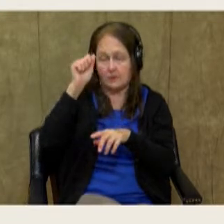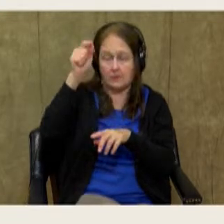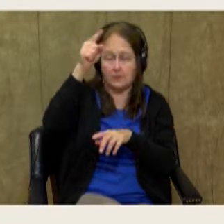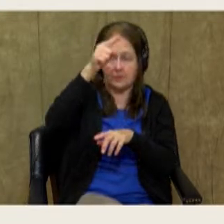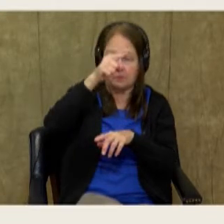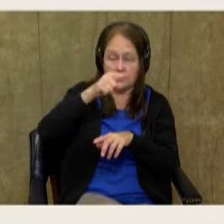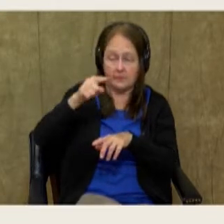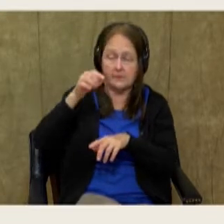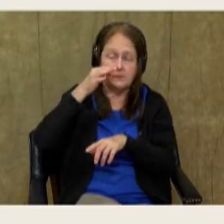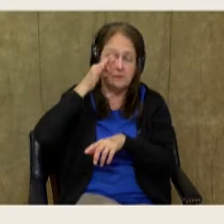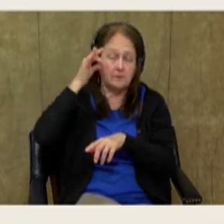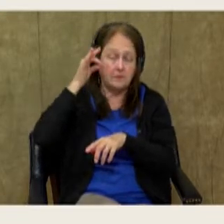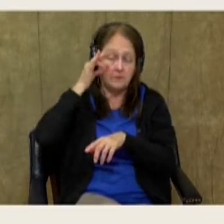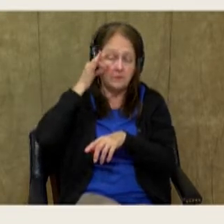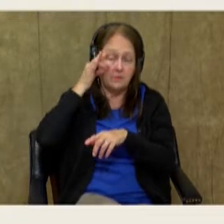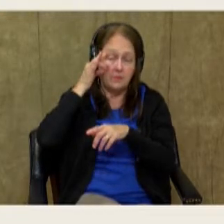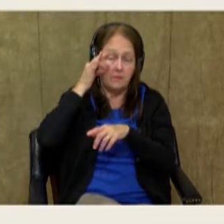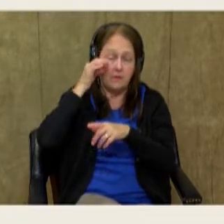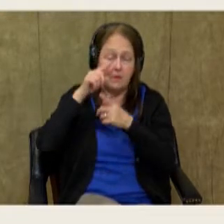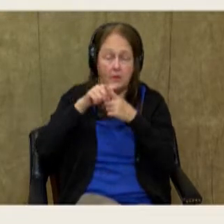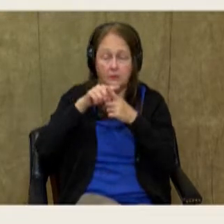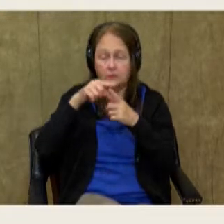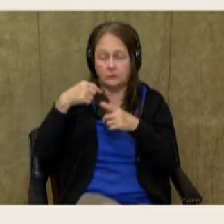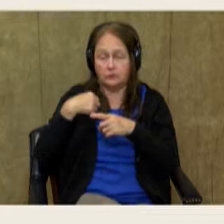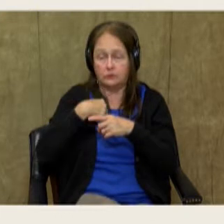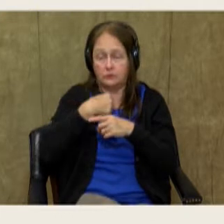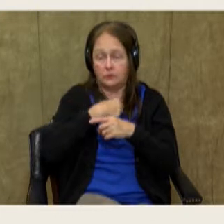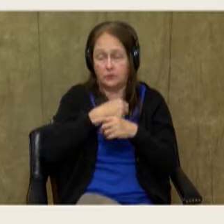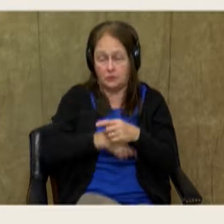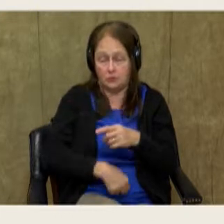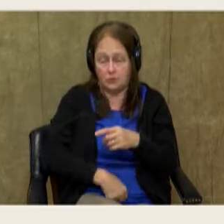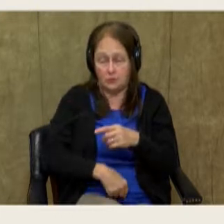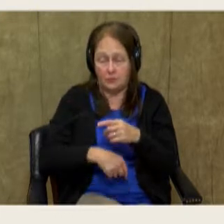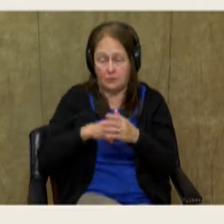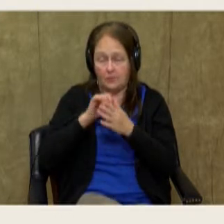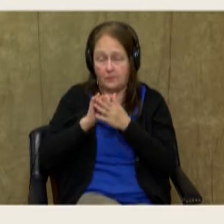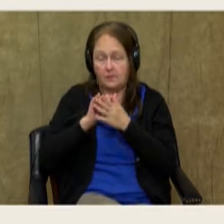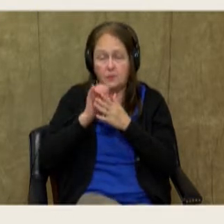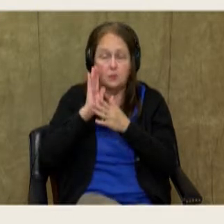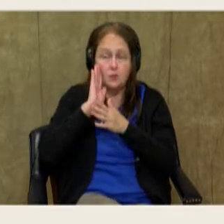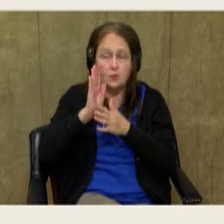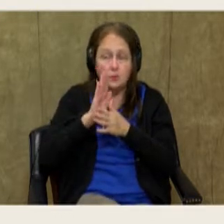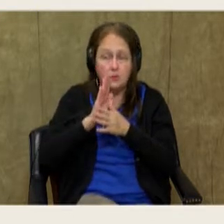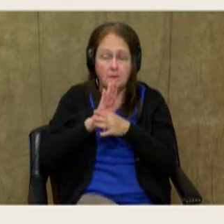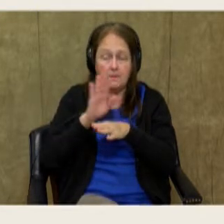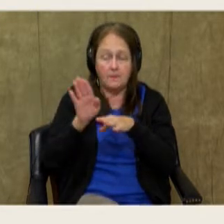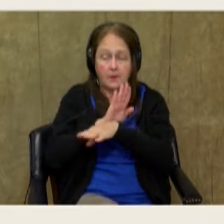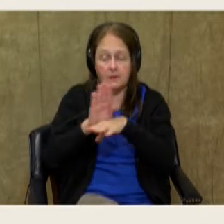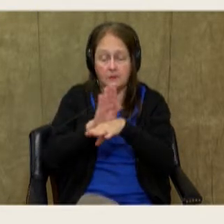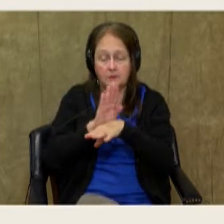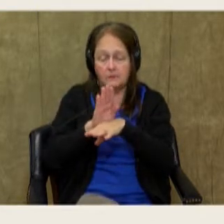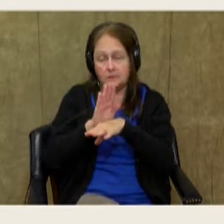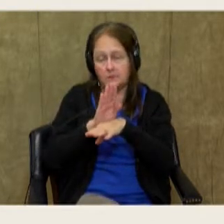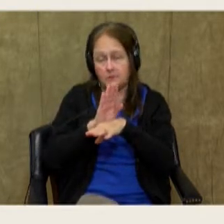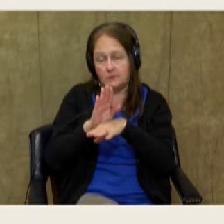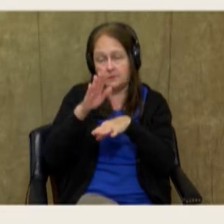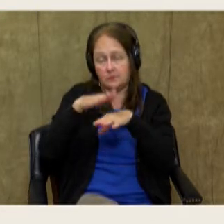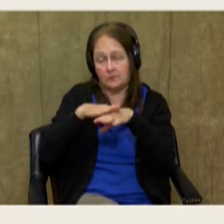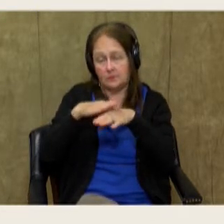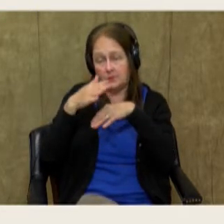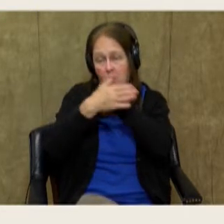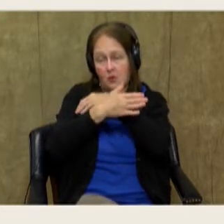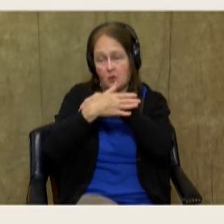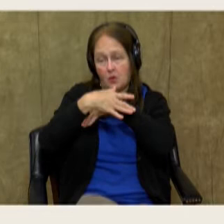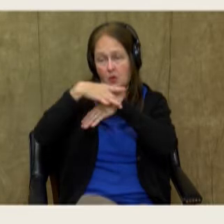Ocean to China, goes through that port. So this is the busiest strait on